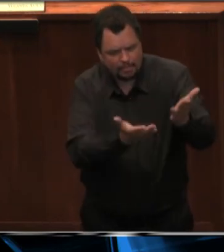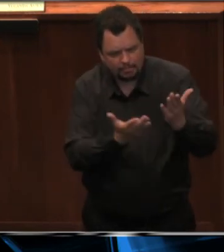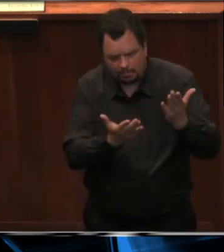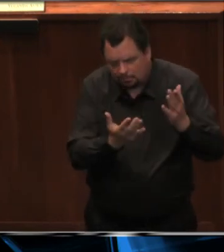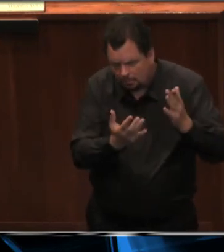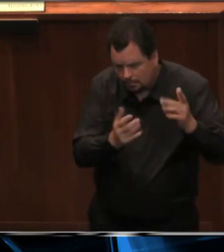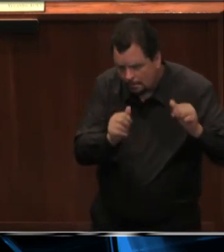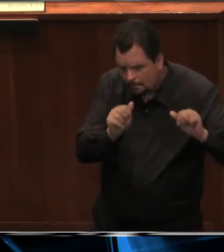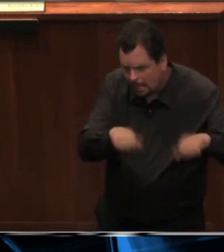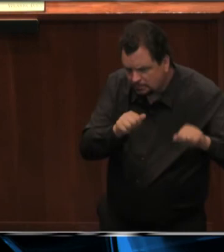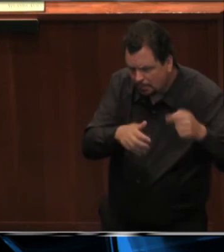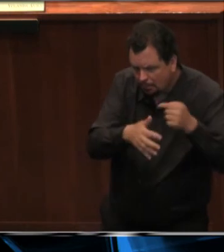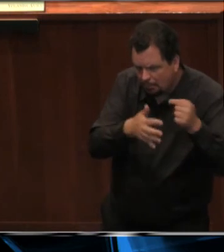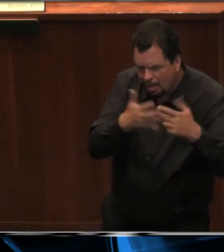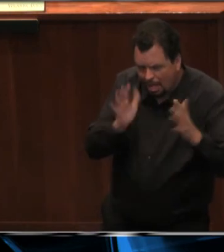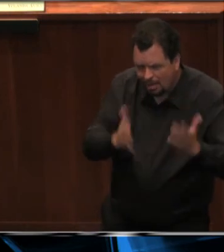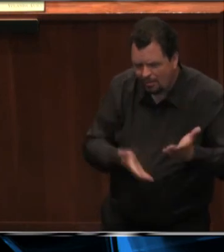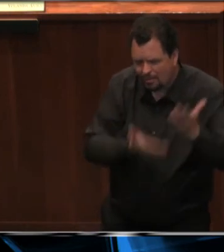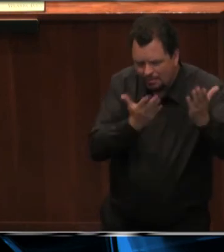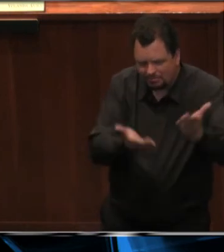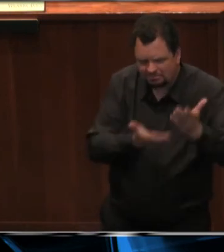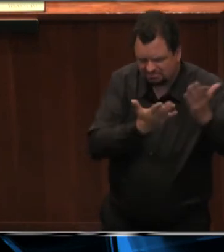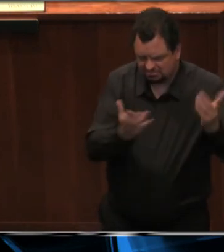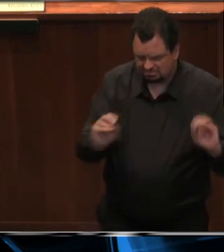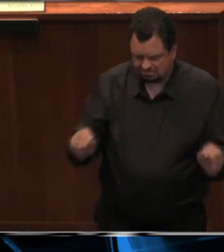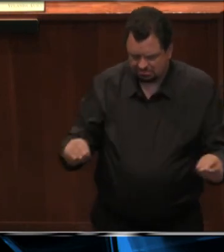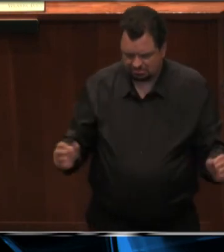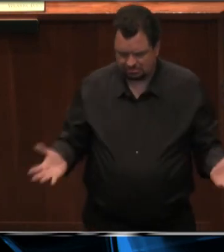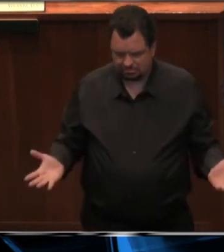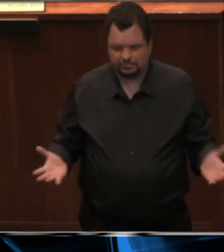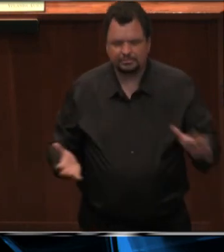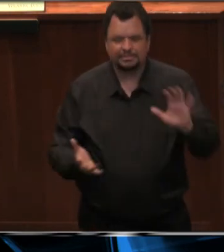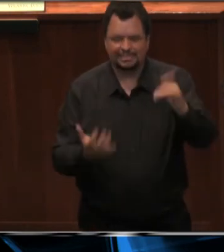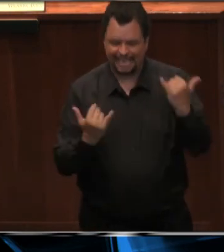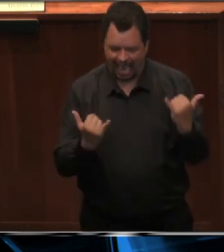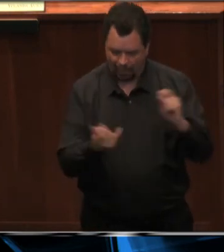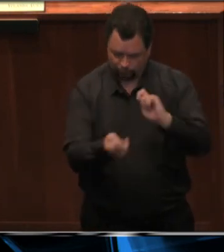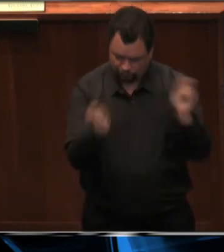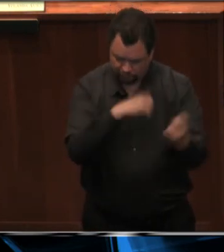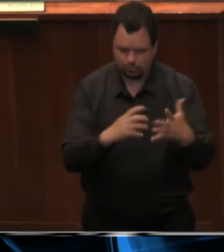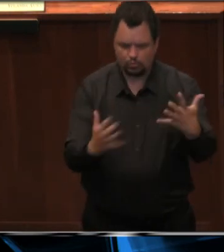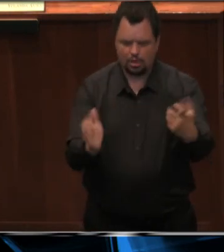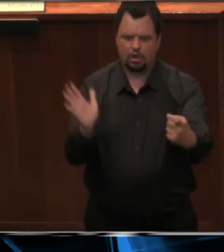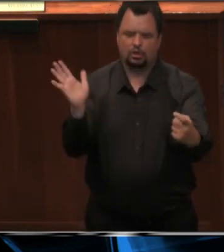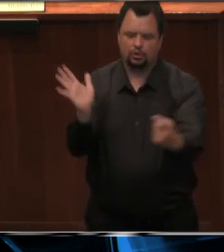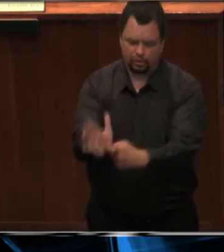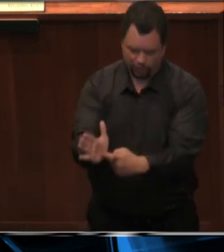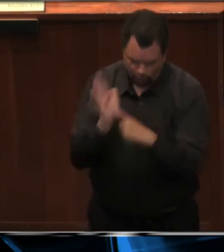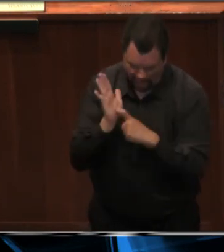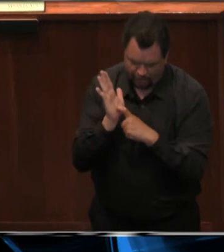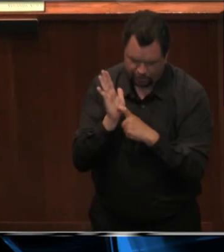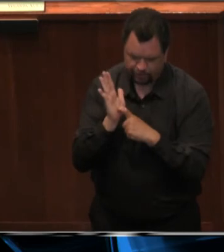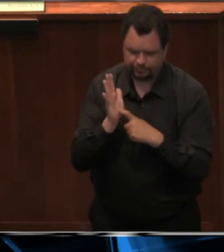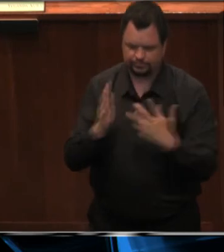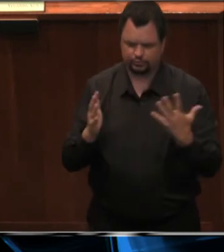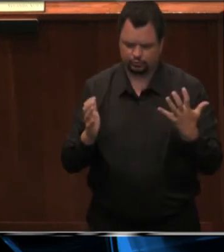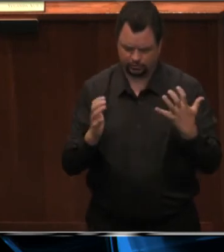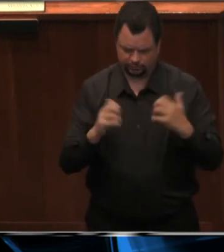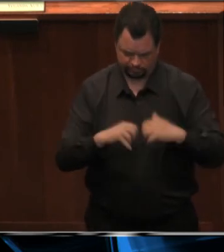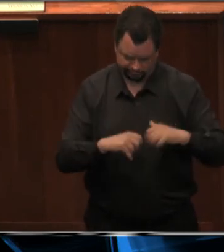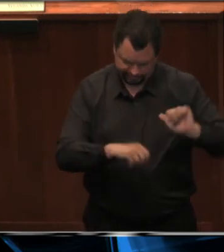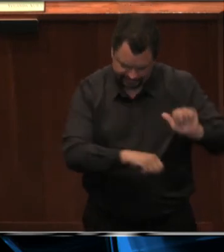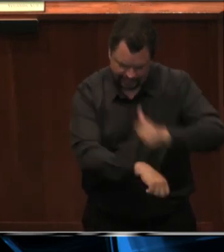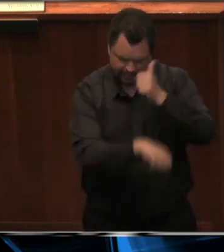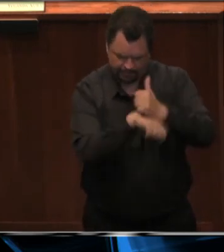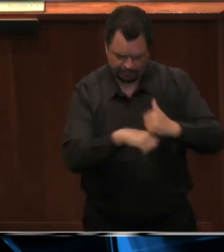had not enough room to do it can be placed. I ask that you implement a mandatory 6 feet minimum separation